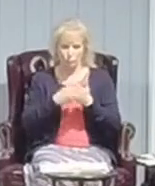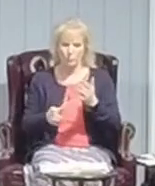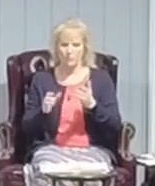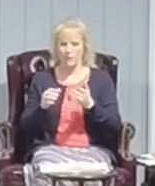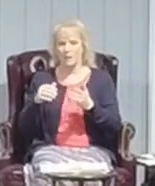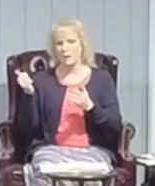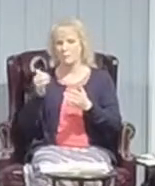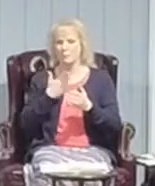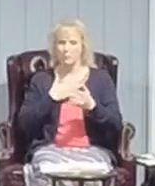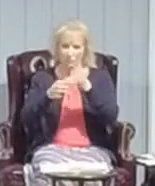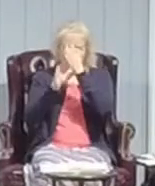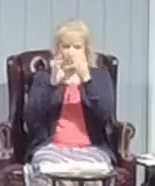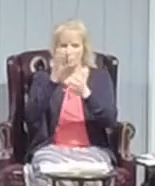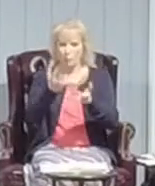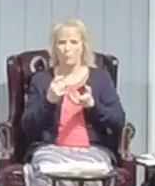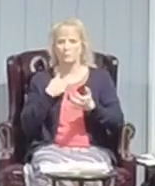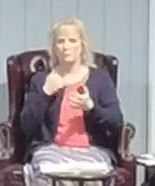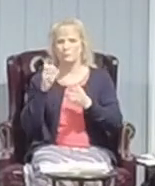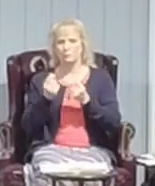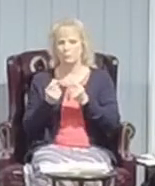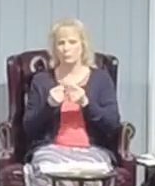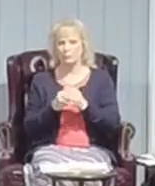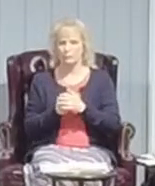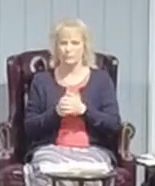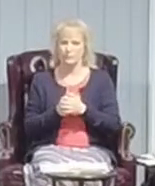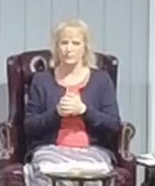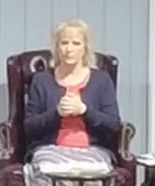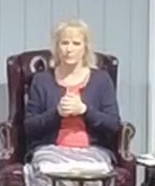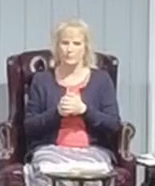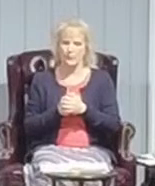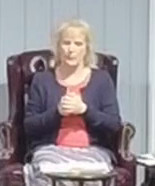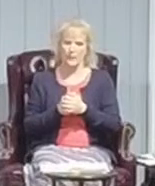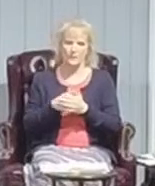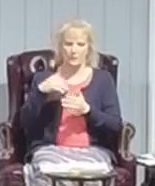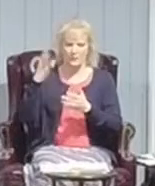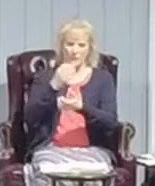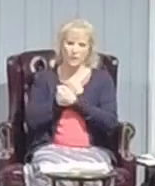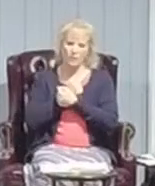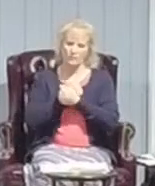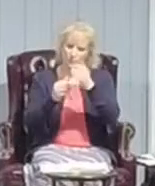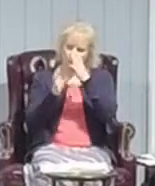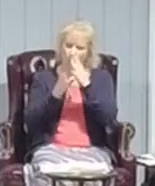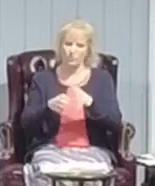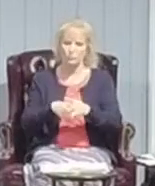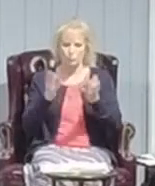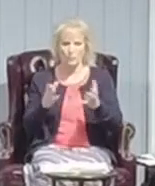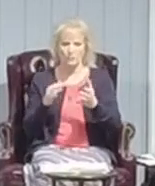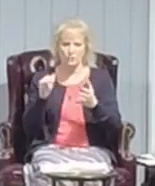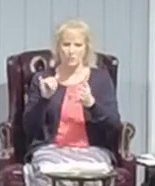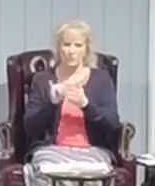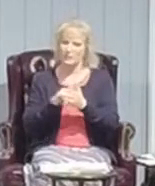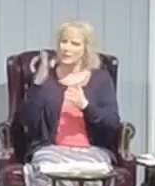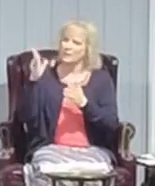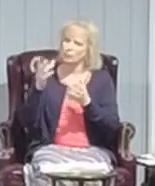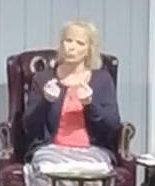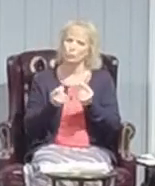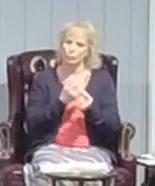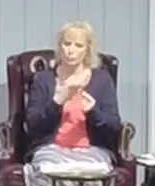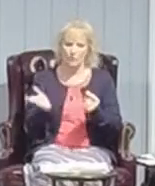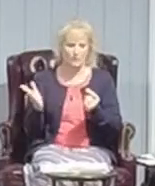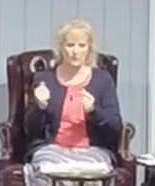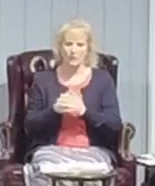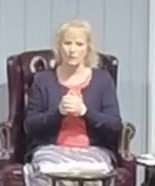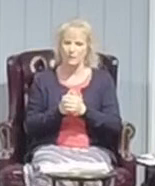what Jesus is saying. He loved his Father so much that he would do anything in that will. In fact, in that night when he